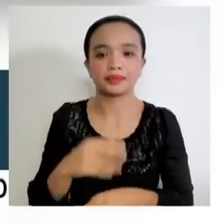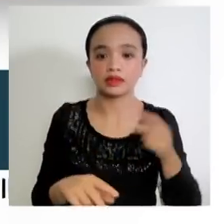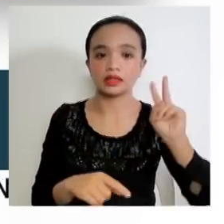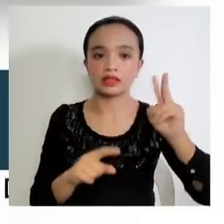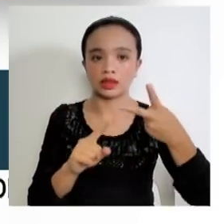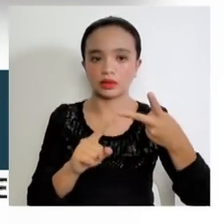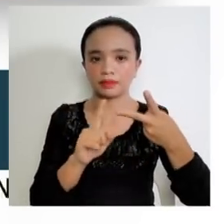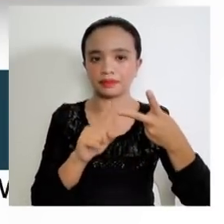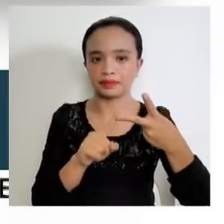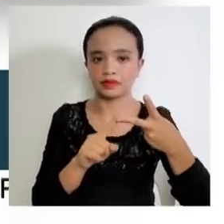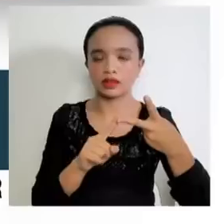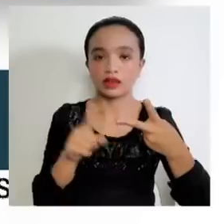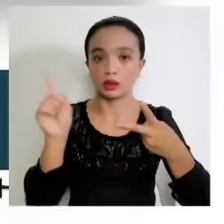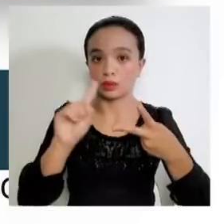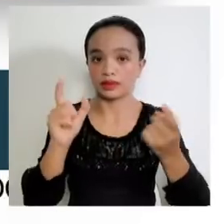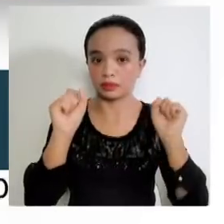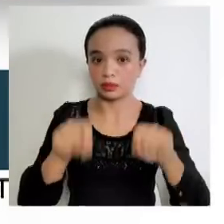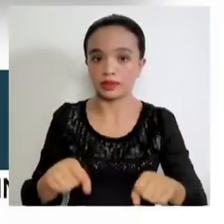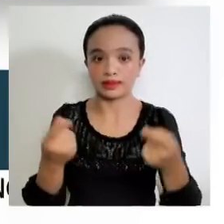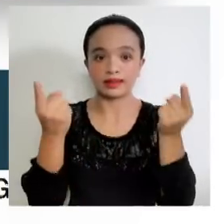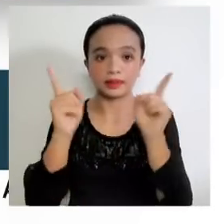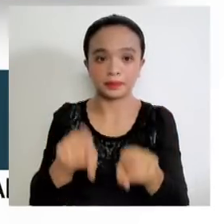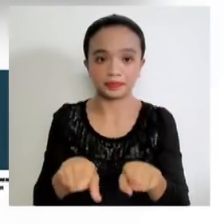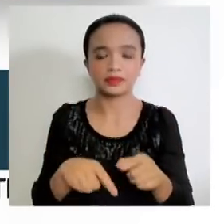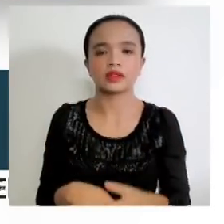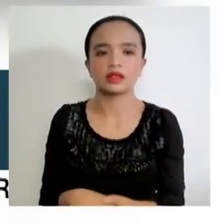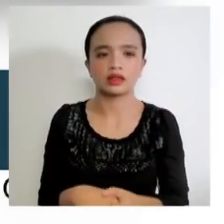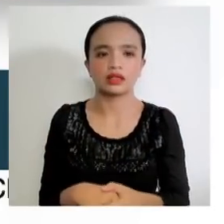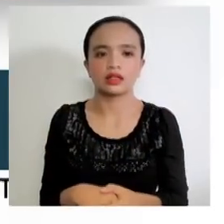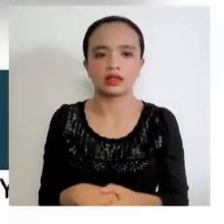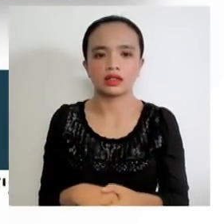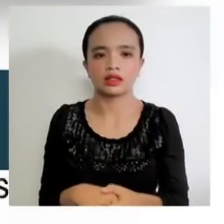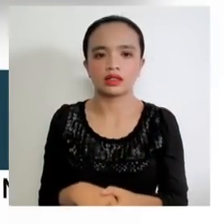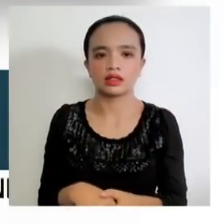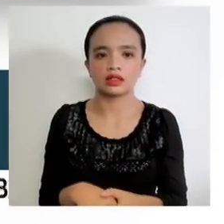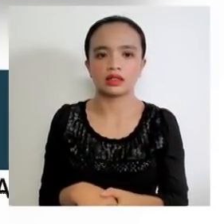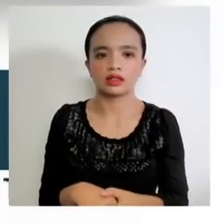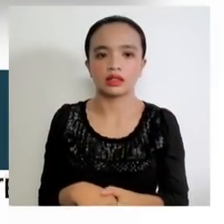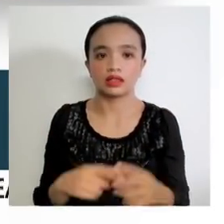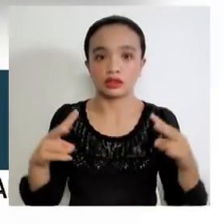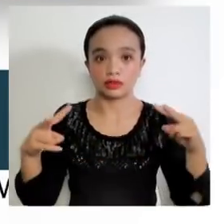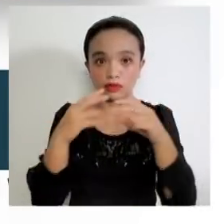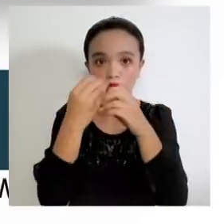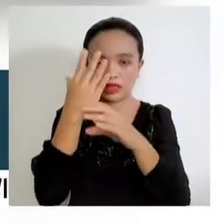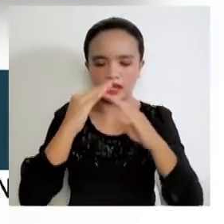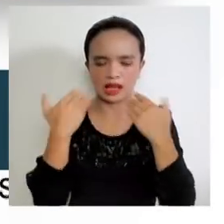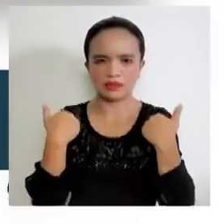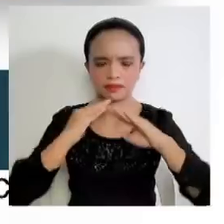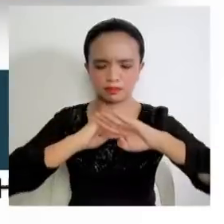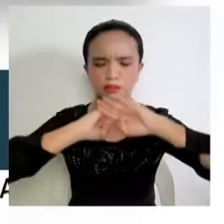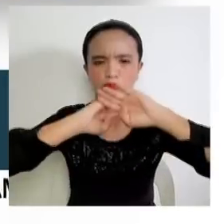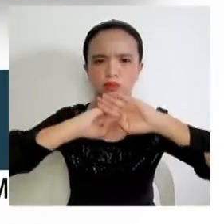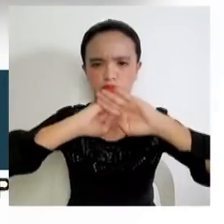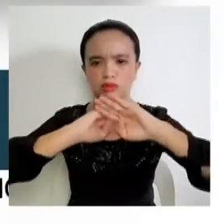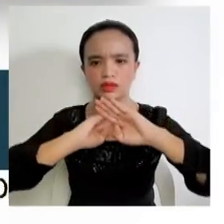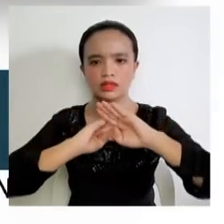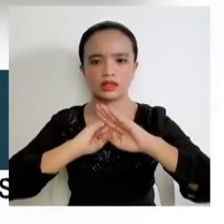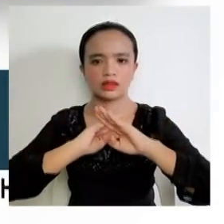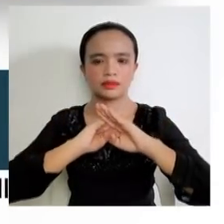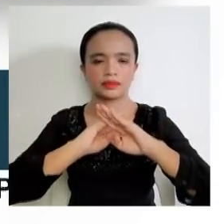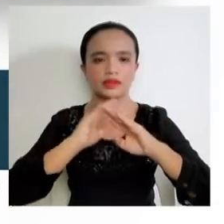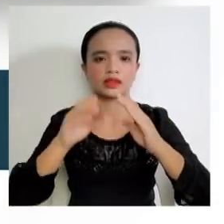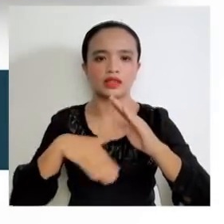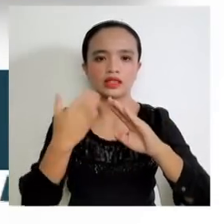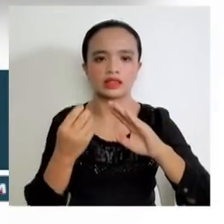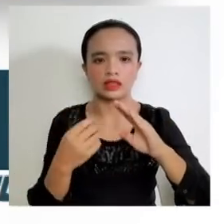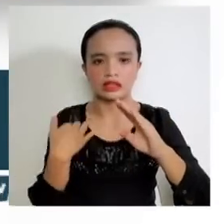The second scenario possibility is that the volcano is blocked right now and that pressure is